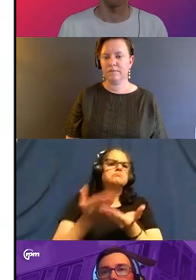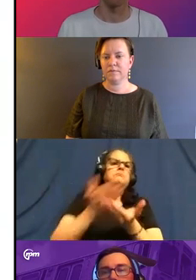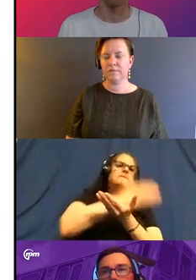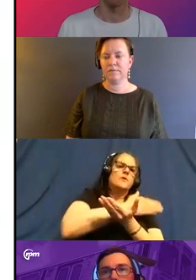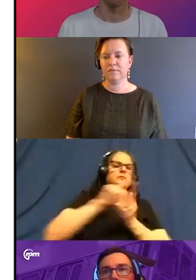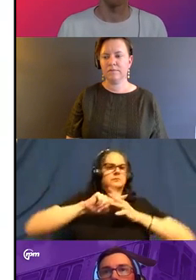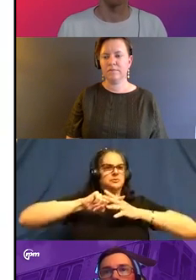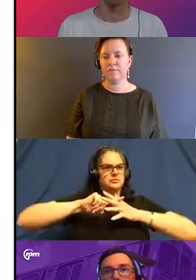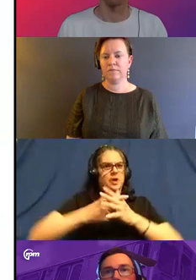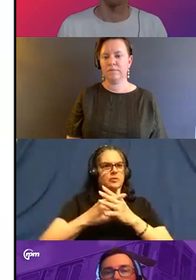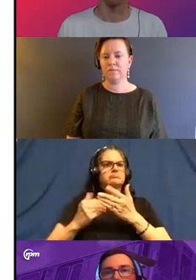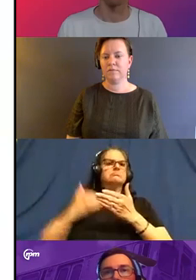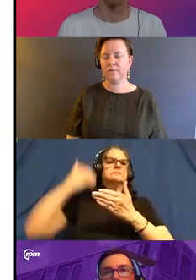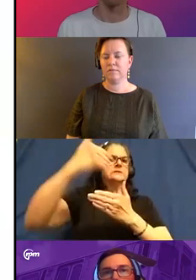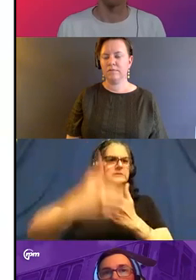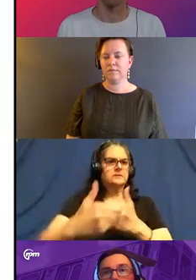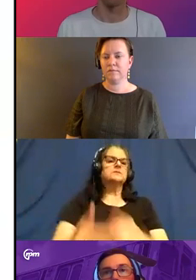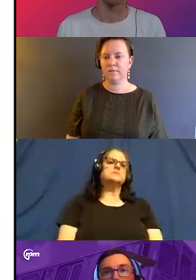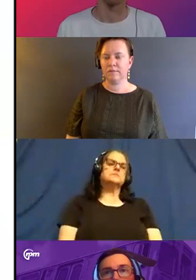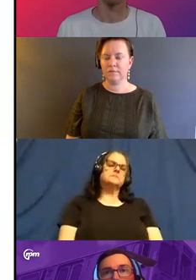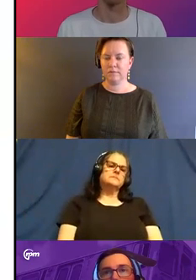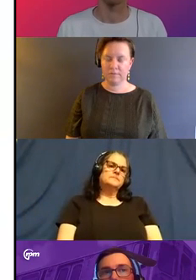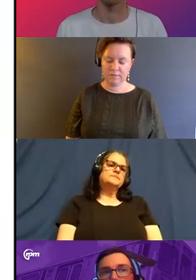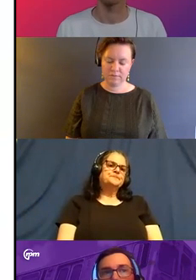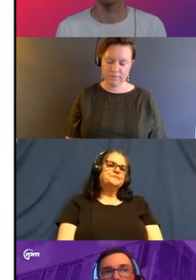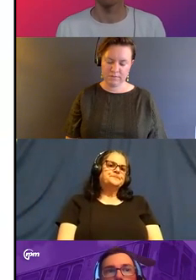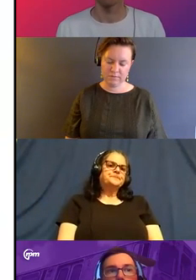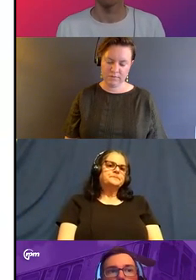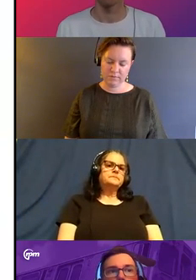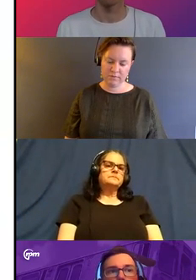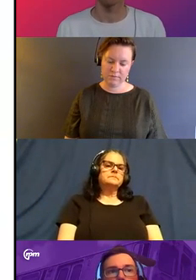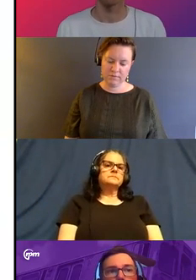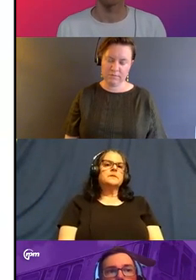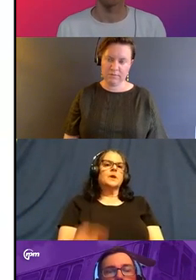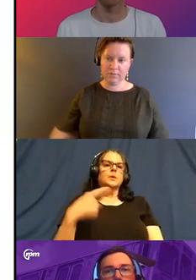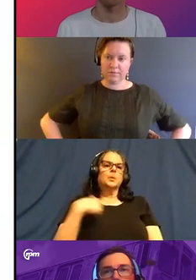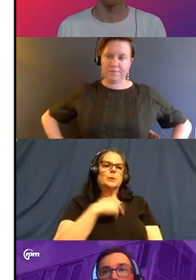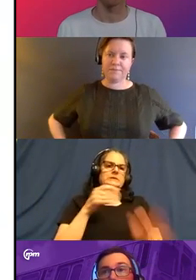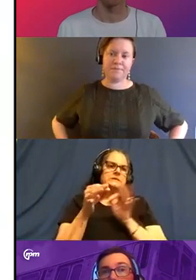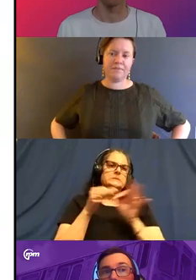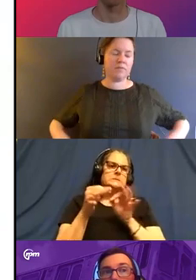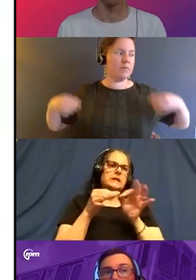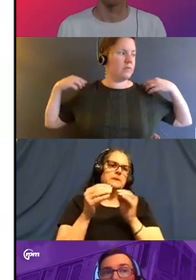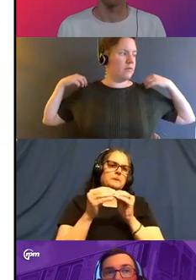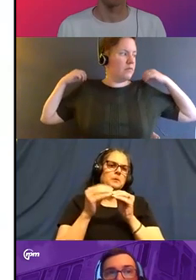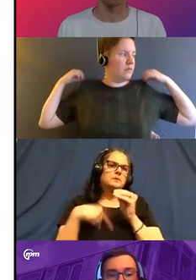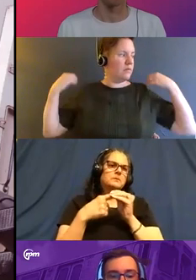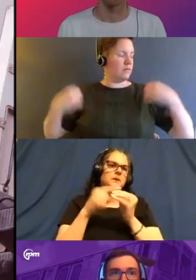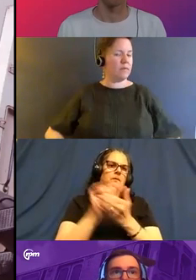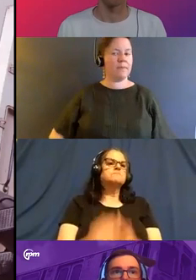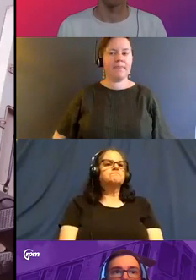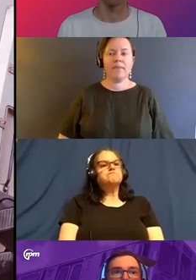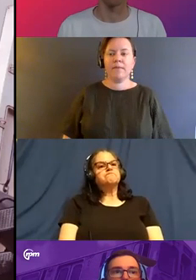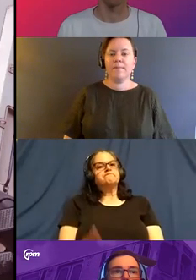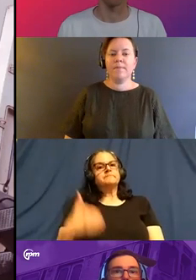of construction. And that's what we're really going to focus on today under this conversation. We can move into the next slide, please.